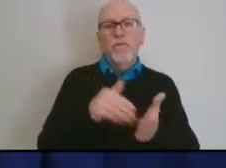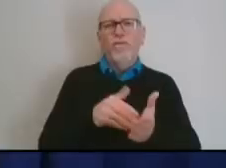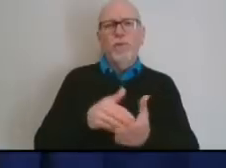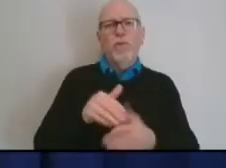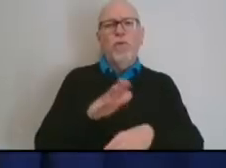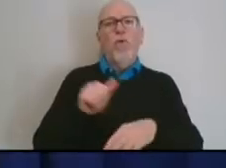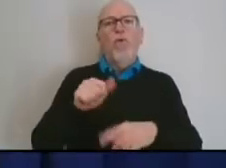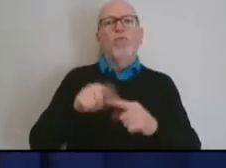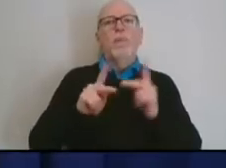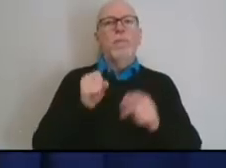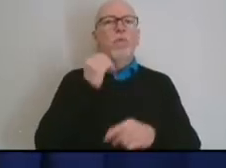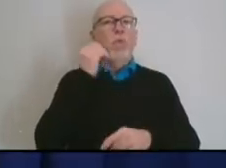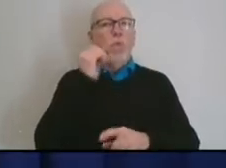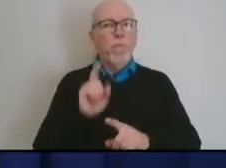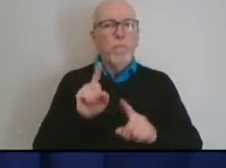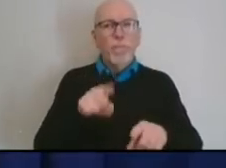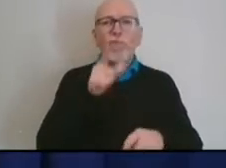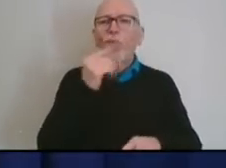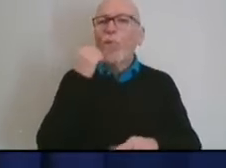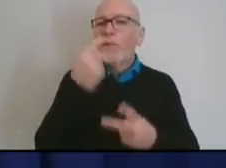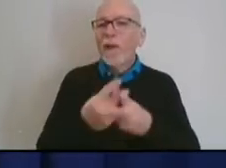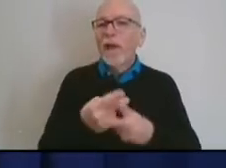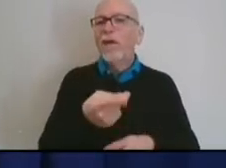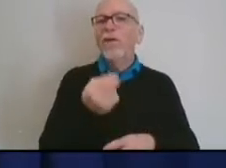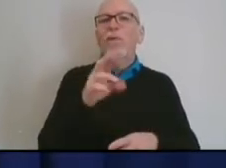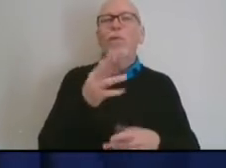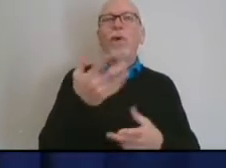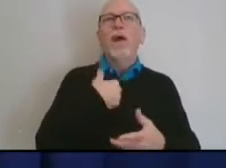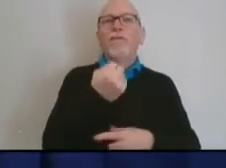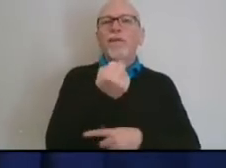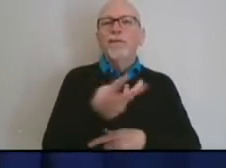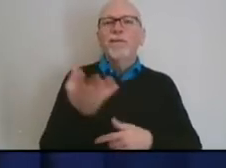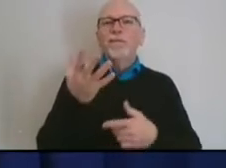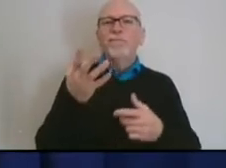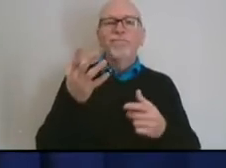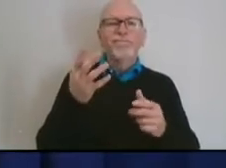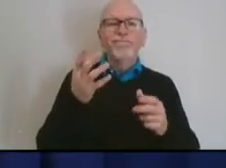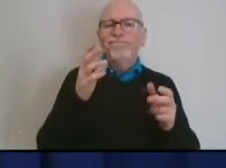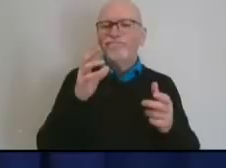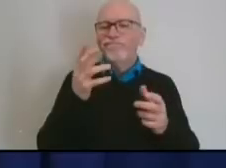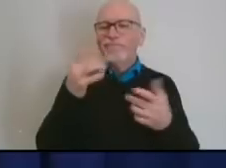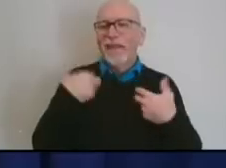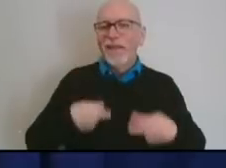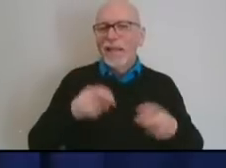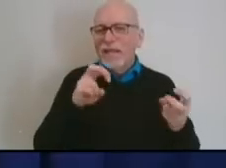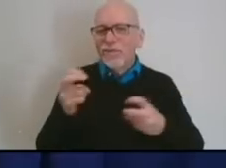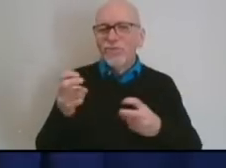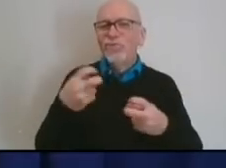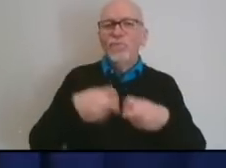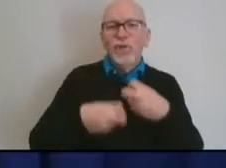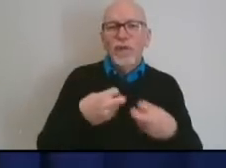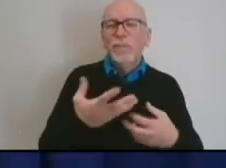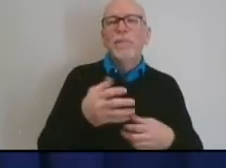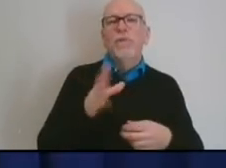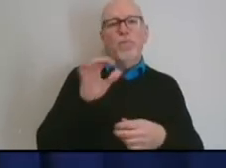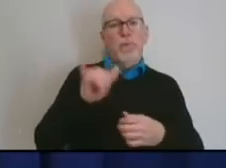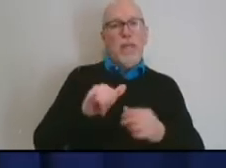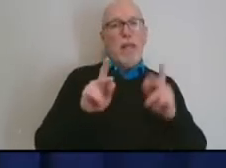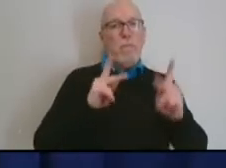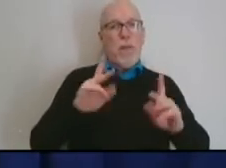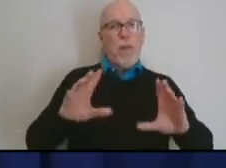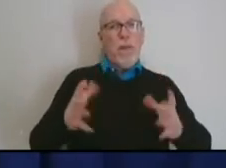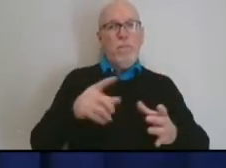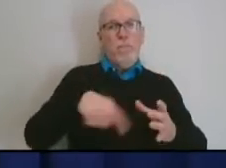homes of individuals that are homebound or have multiple underlying comorbidities and problems. And so this is a population that their